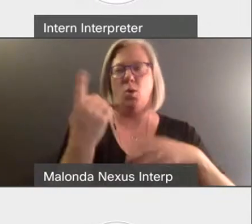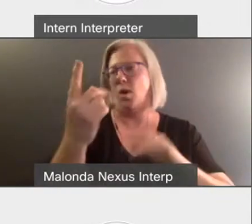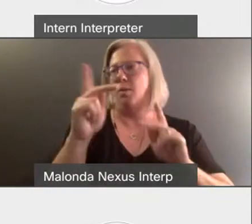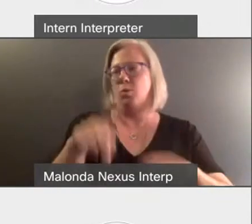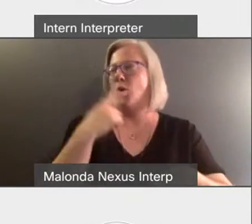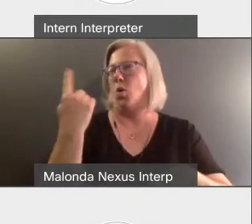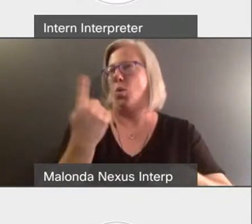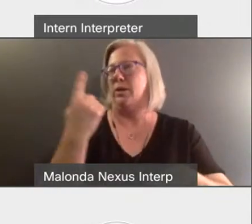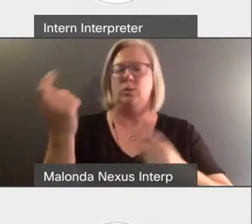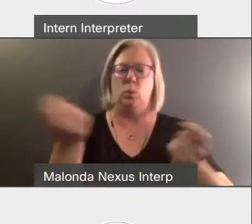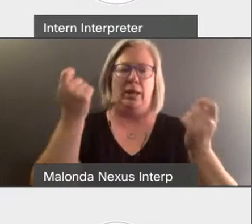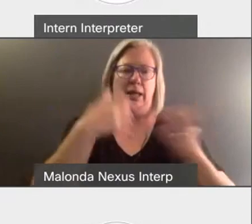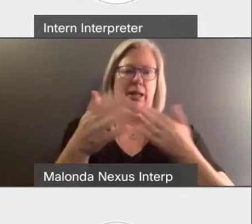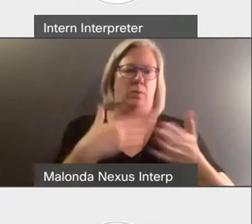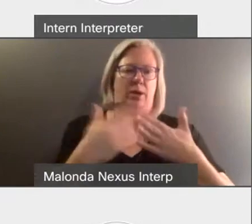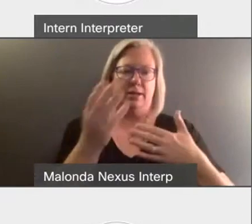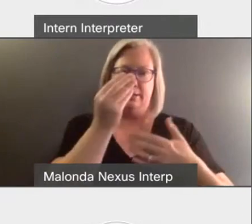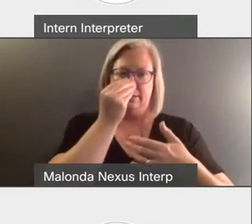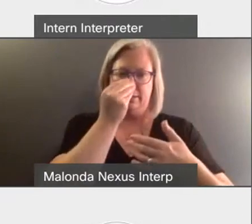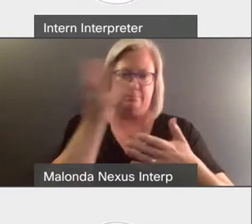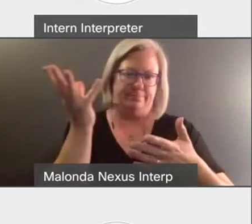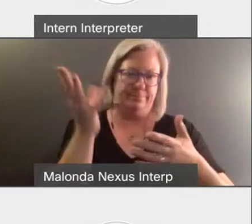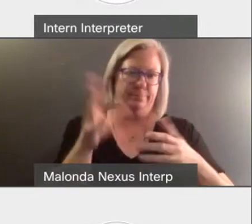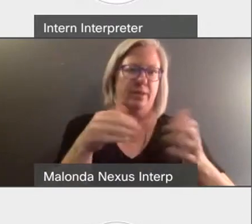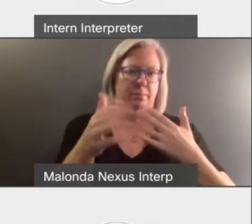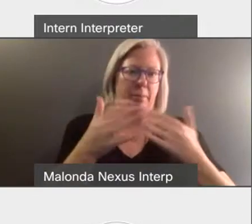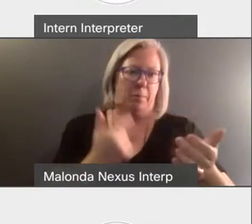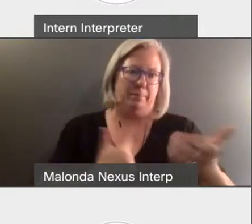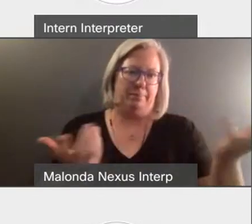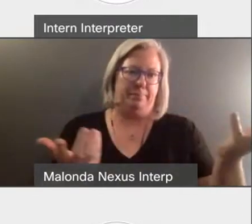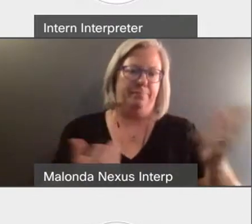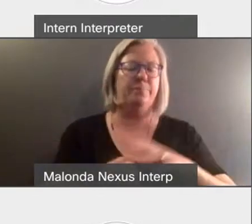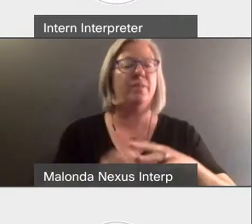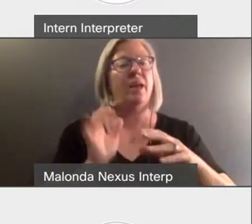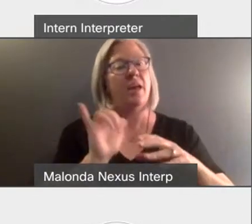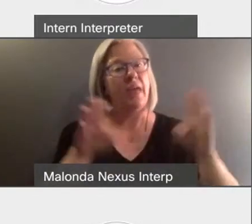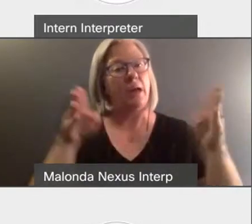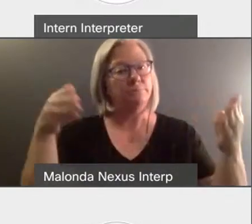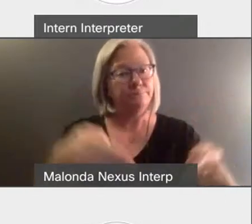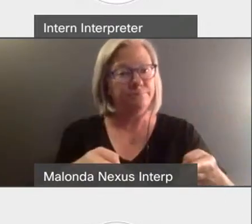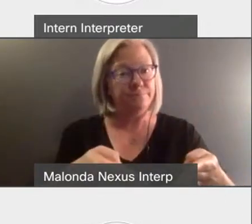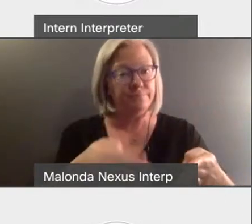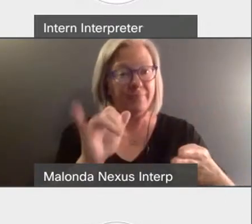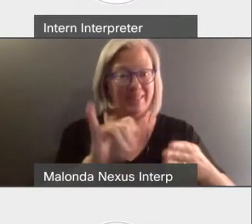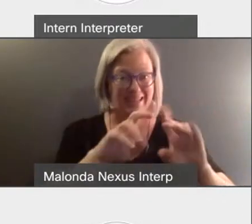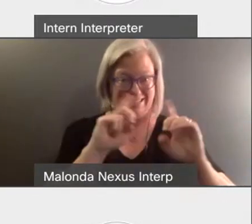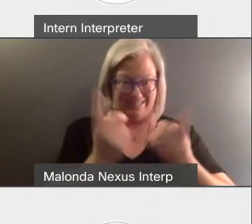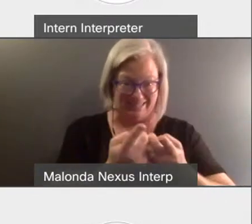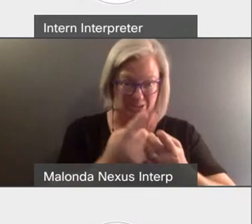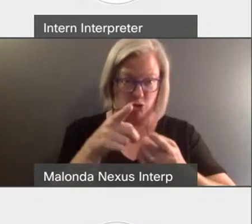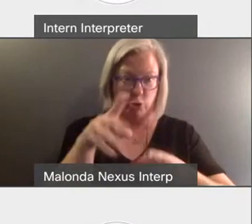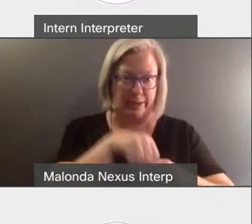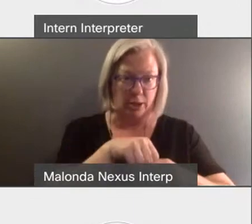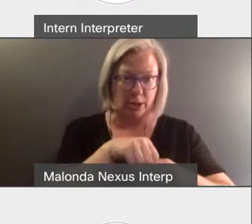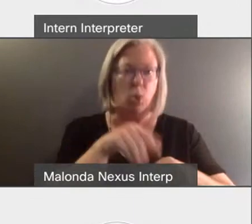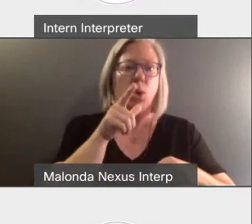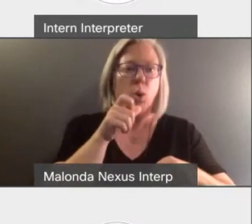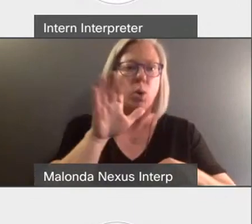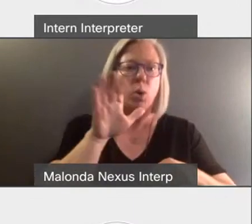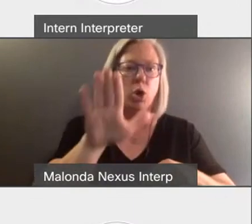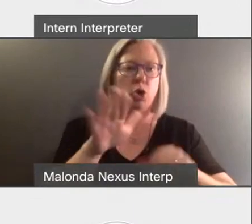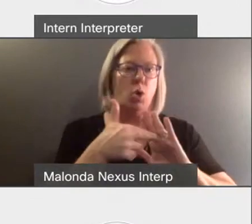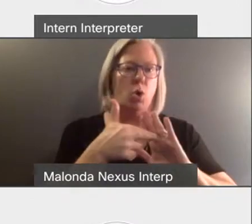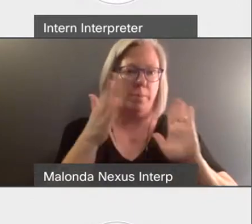anyways. That comes down ultimately to the district that you're in, who is your representative. And those